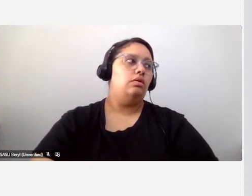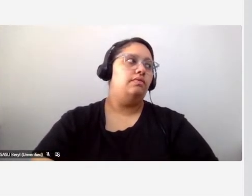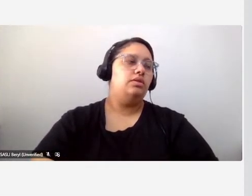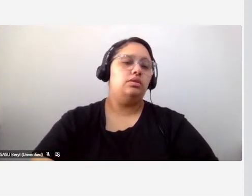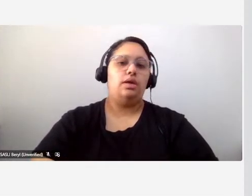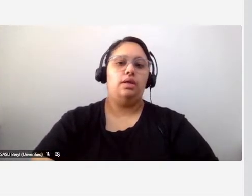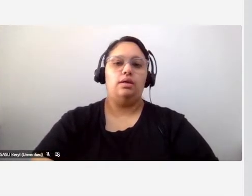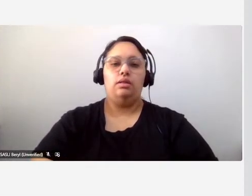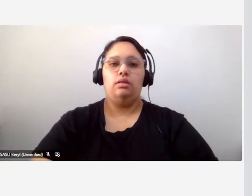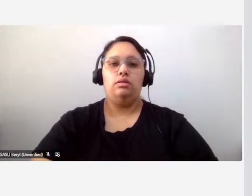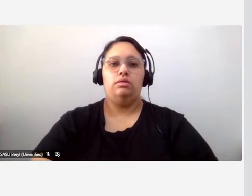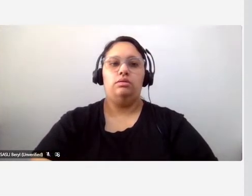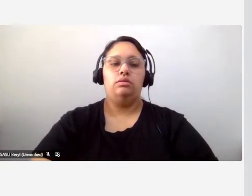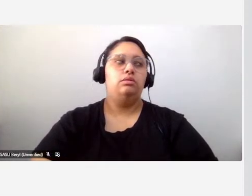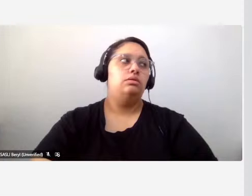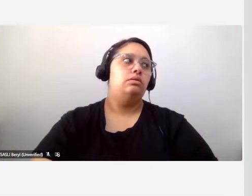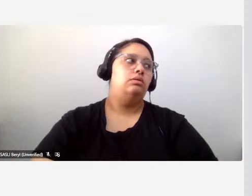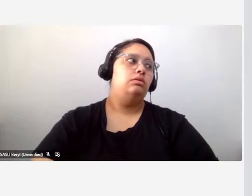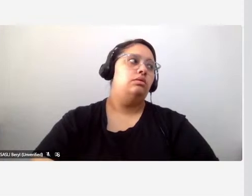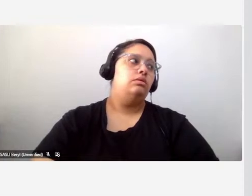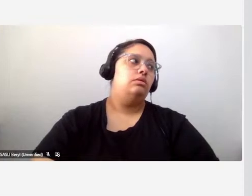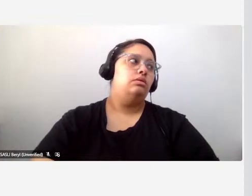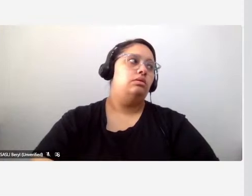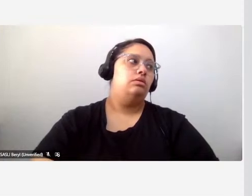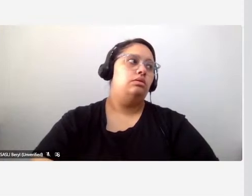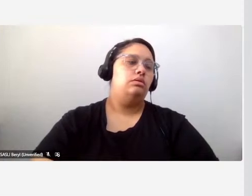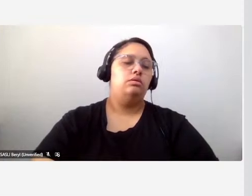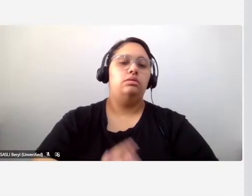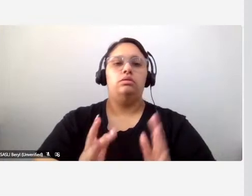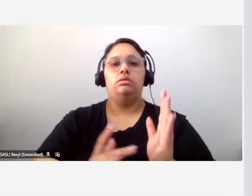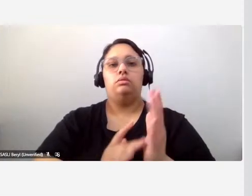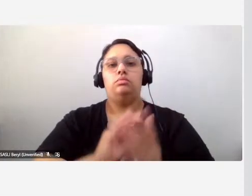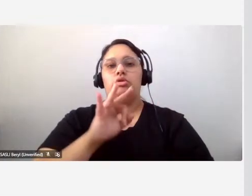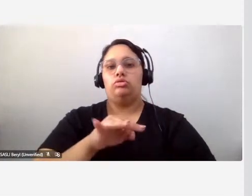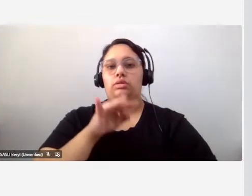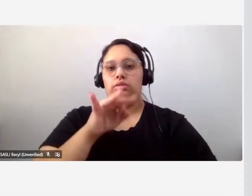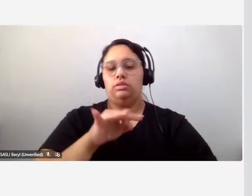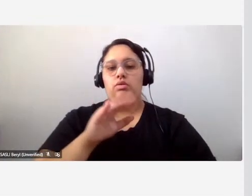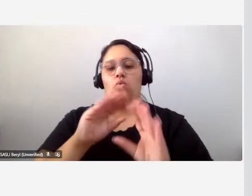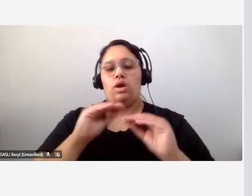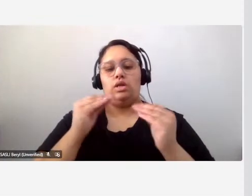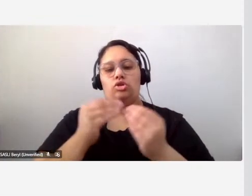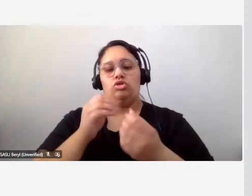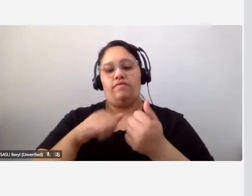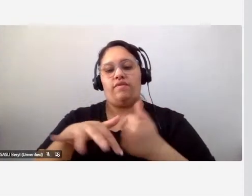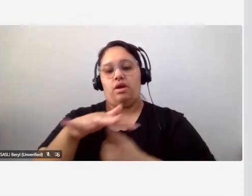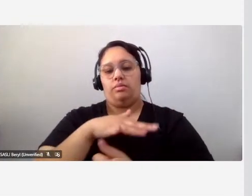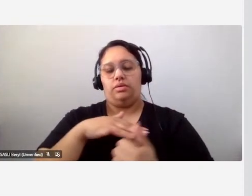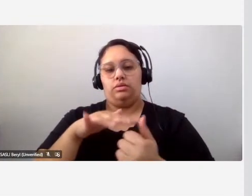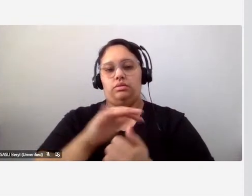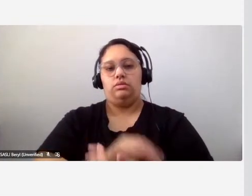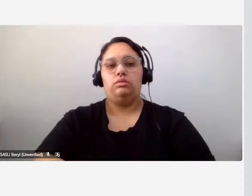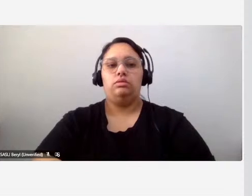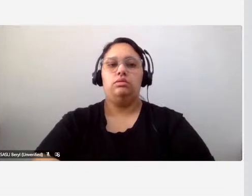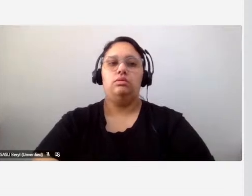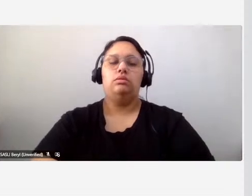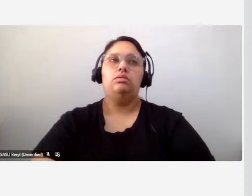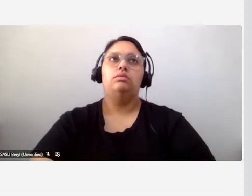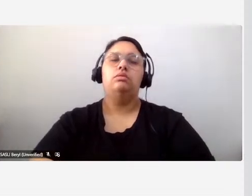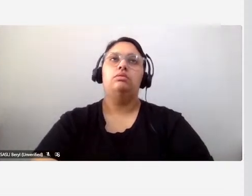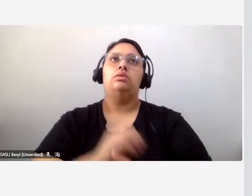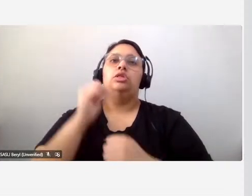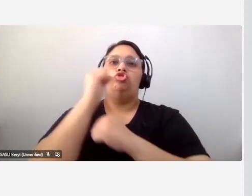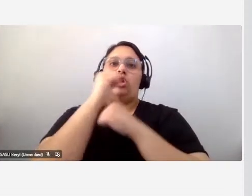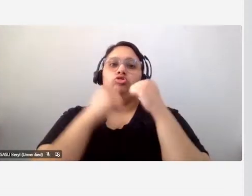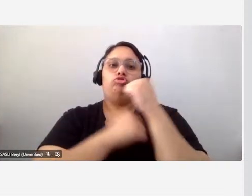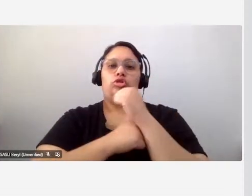it. On the organizational environment, page 13, you know, you spoke about structural challenges,